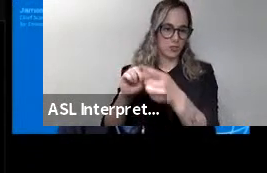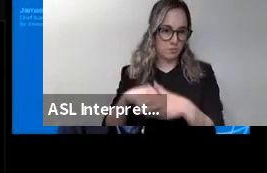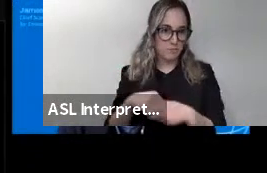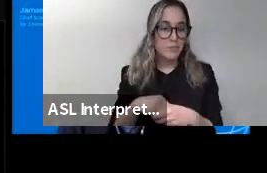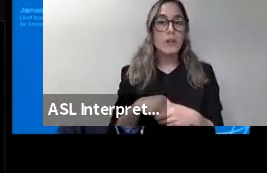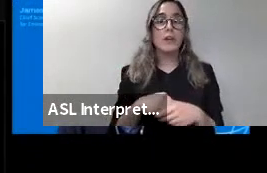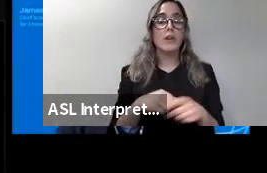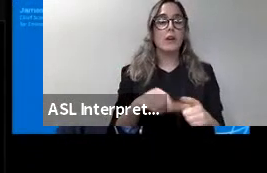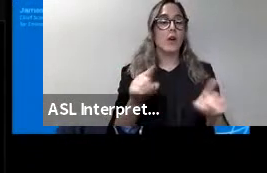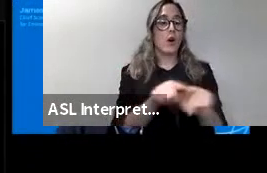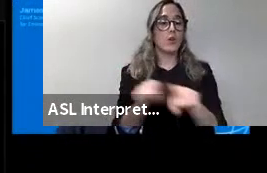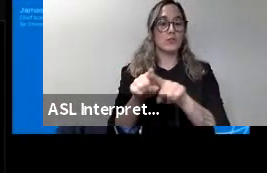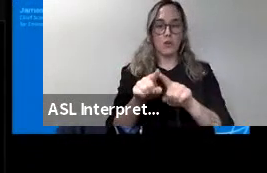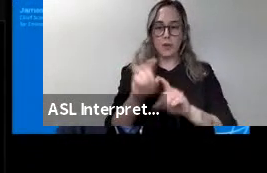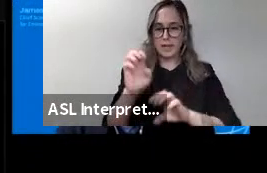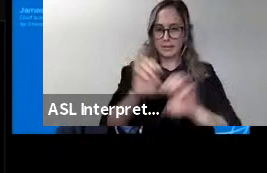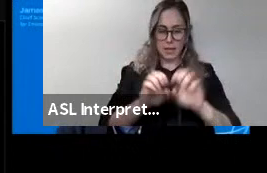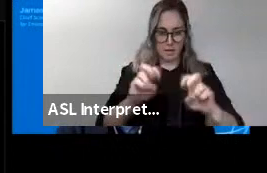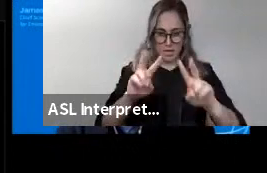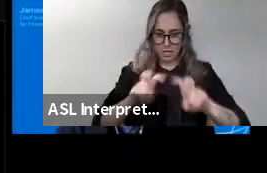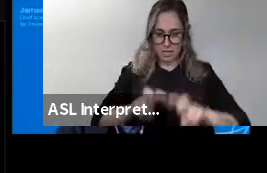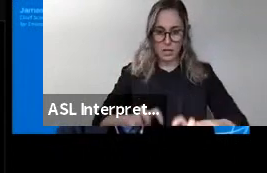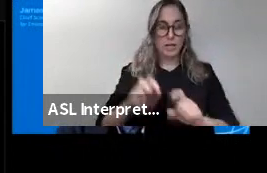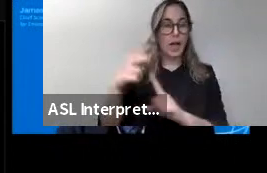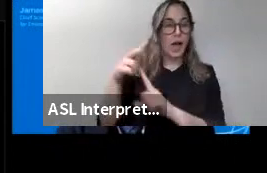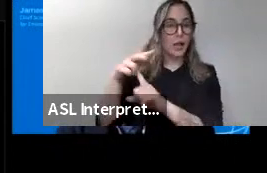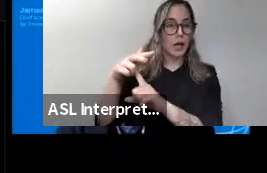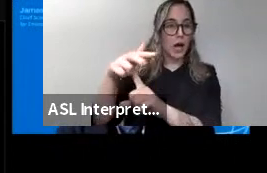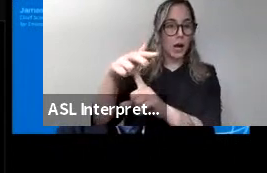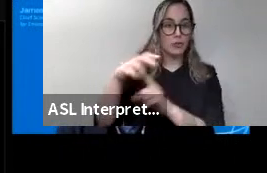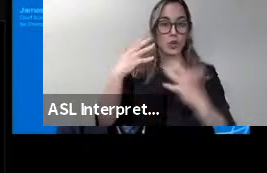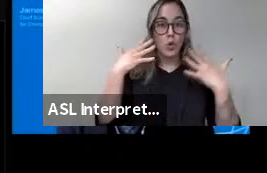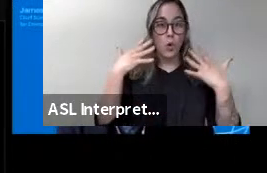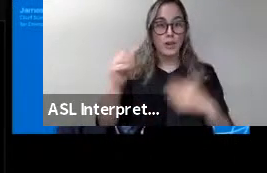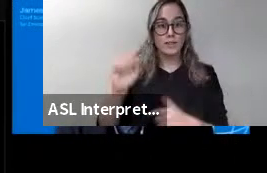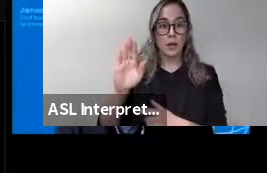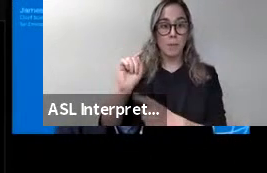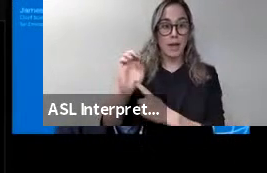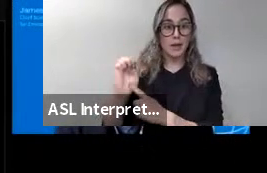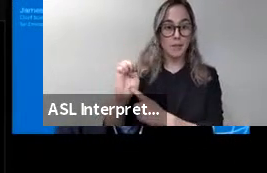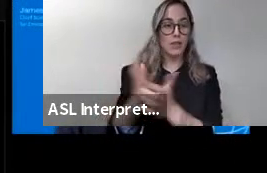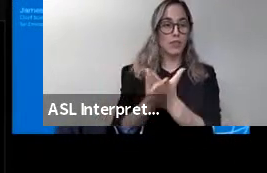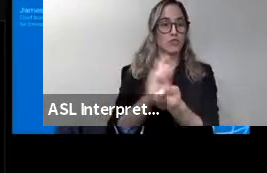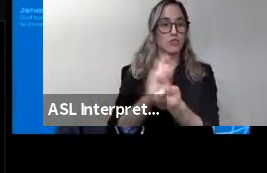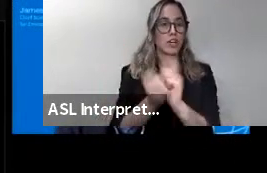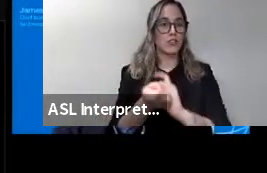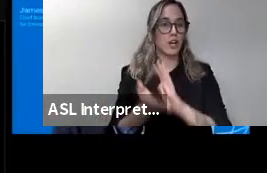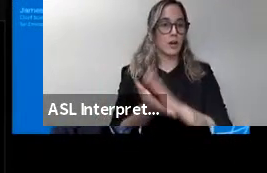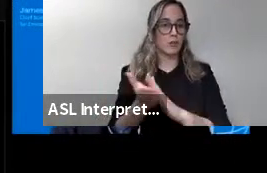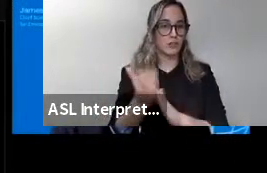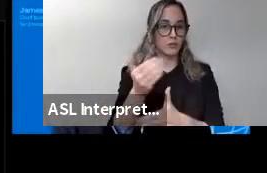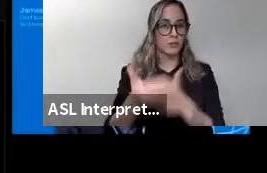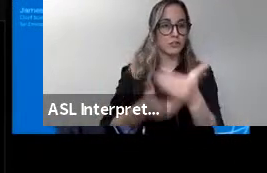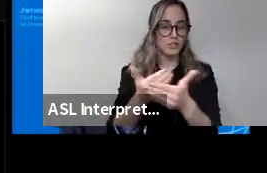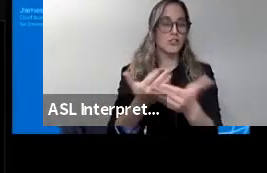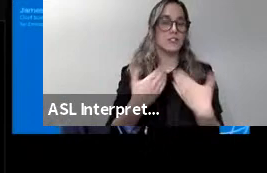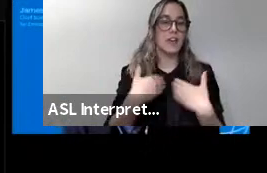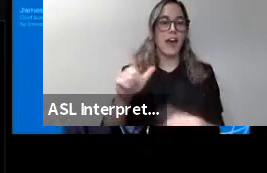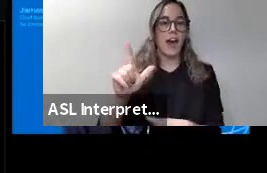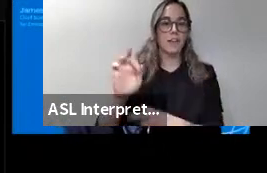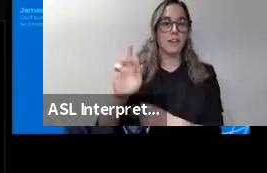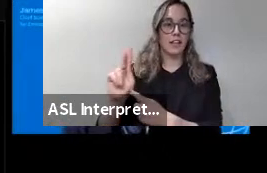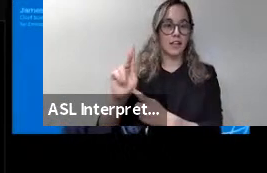the potential for helicopter noise abatement through changes in operational procedures. And there's a link to that work as well at the